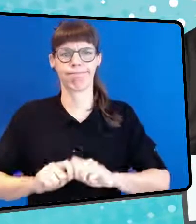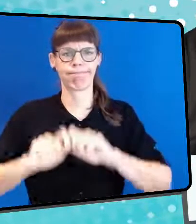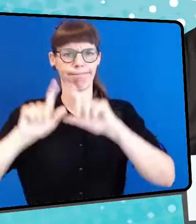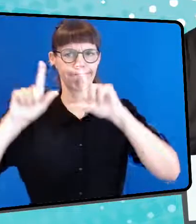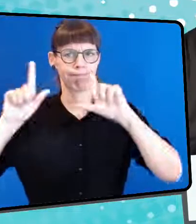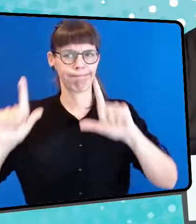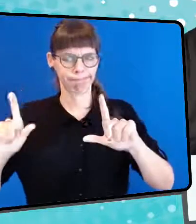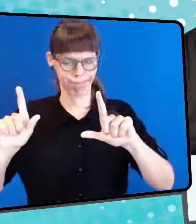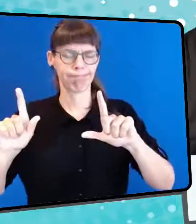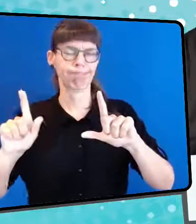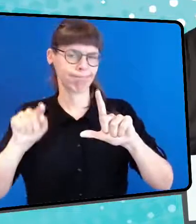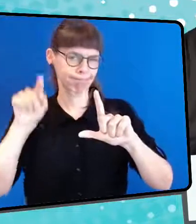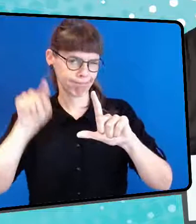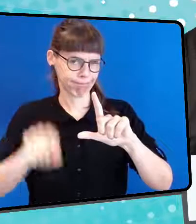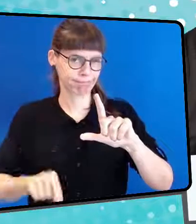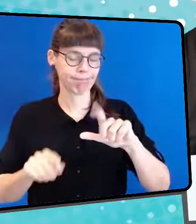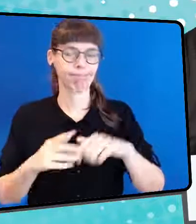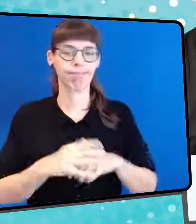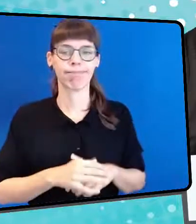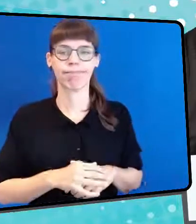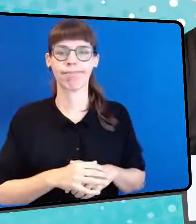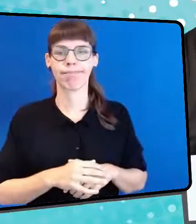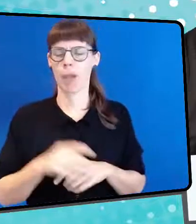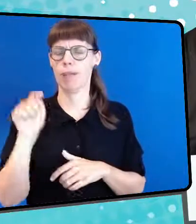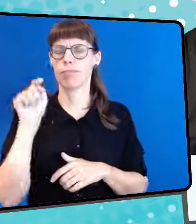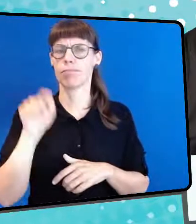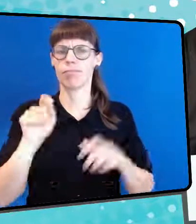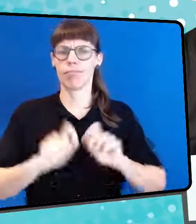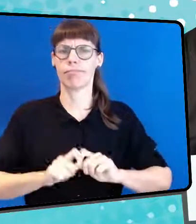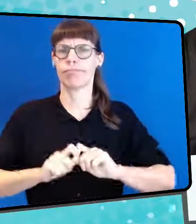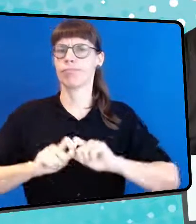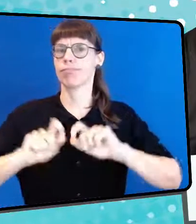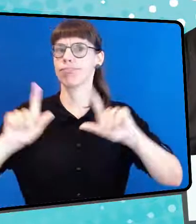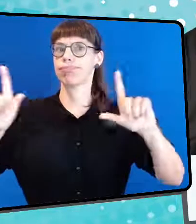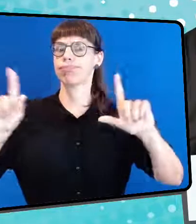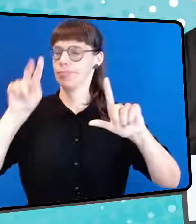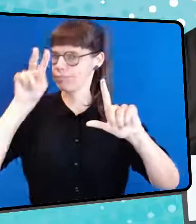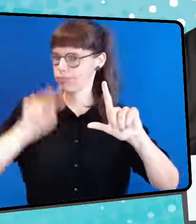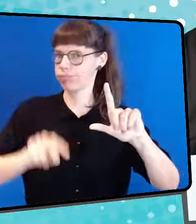ak.ms/abitofai-cafe, or you can just click a link above if you're watching on our website.